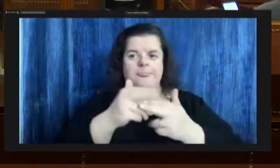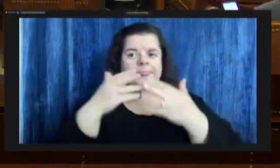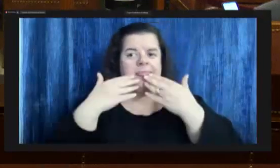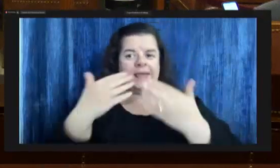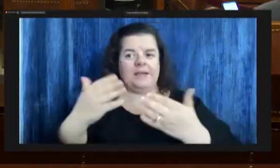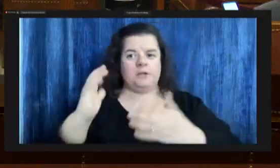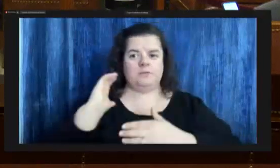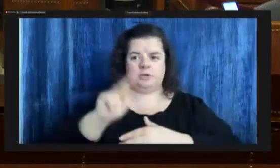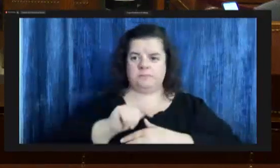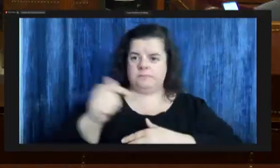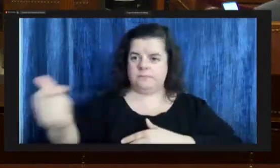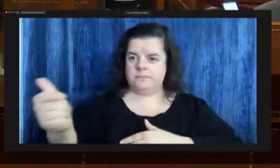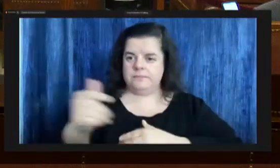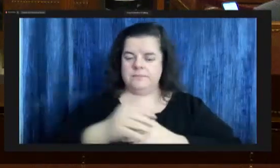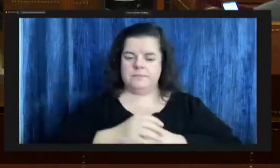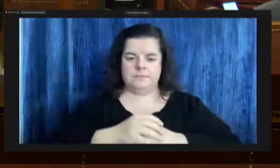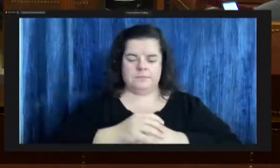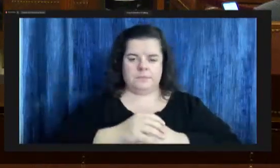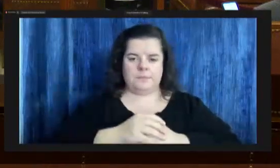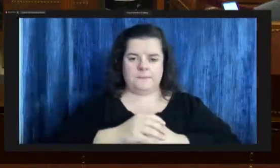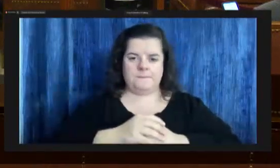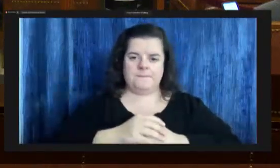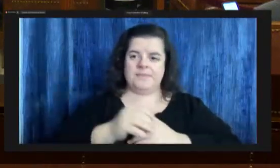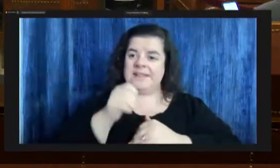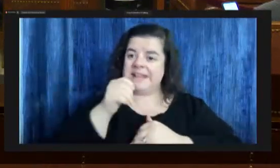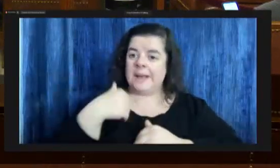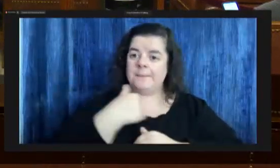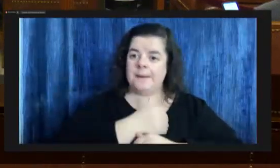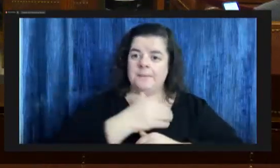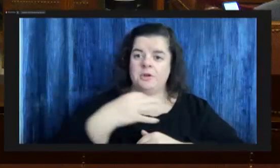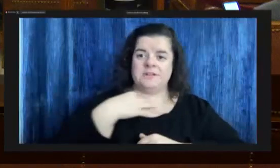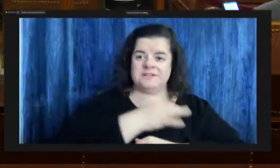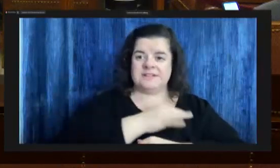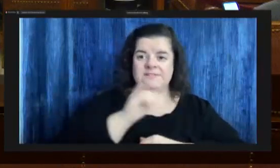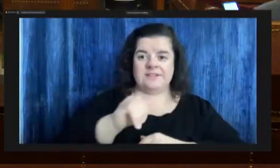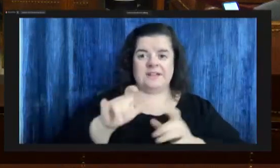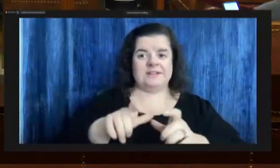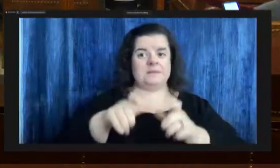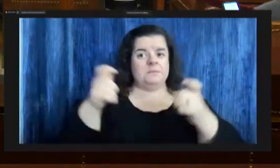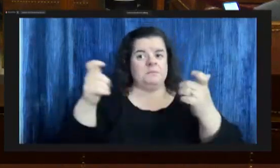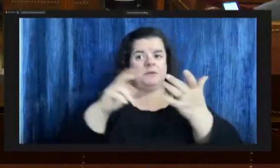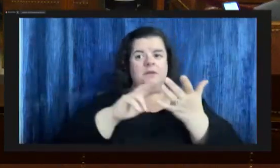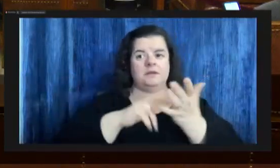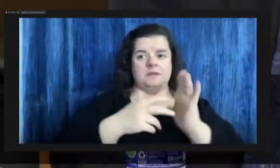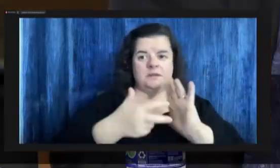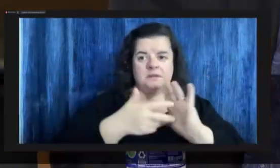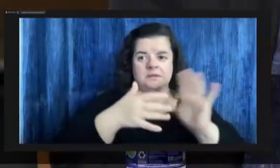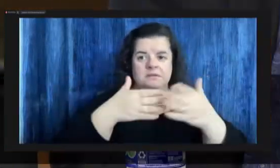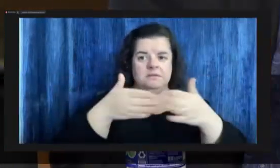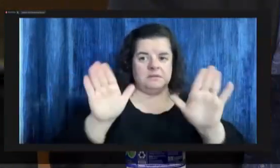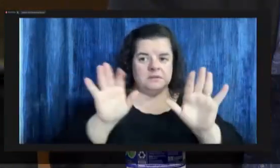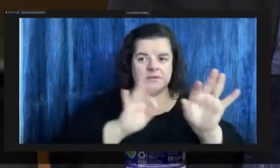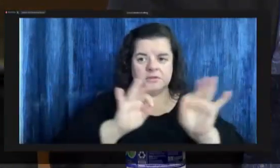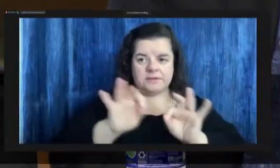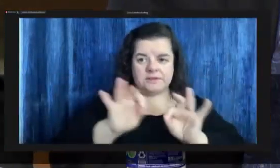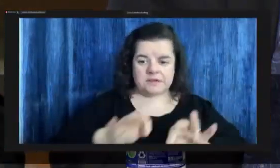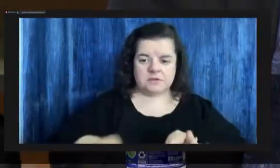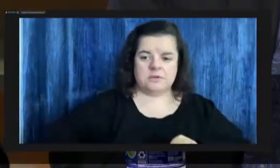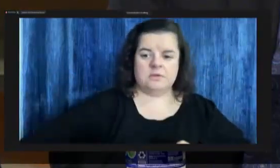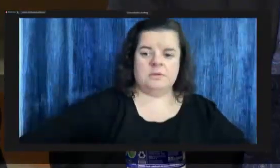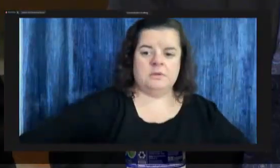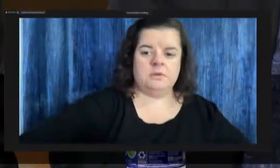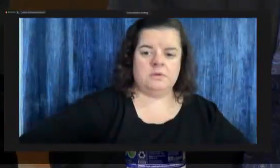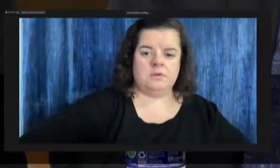it. So non-member council staff is a very broad definition. And we have,